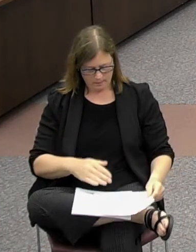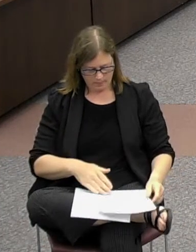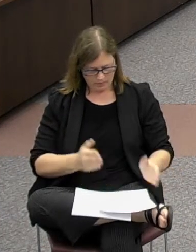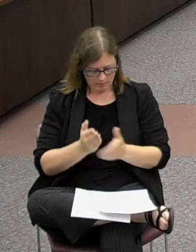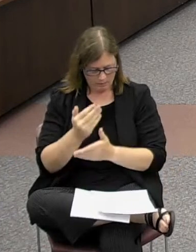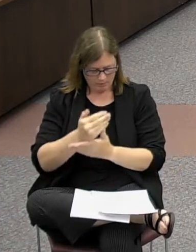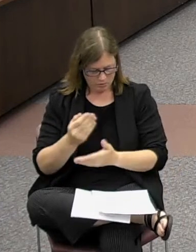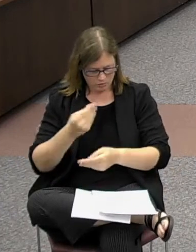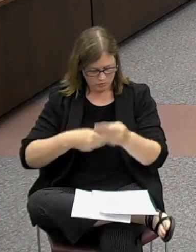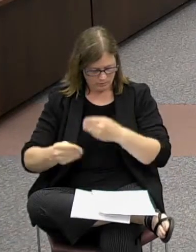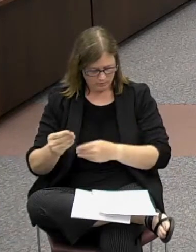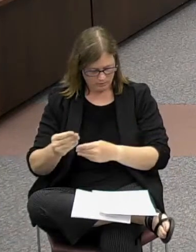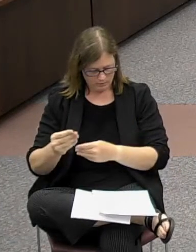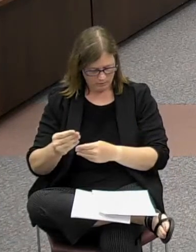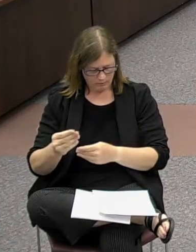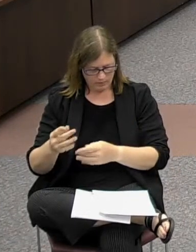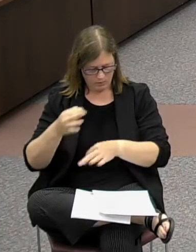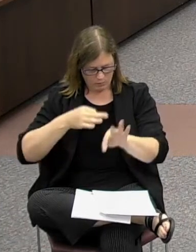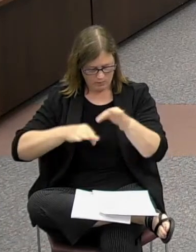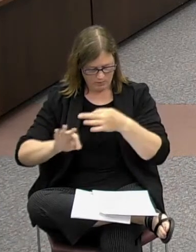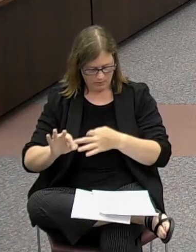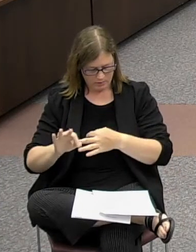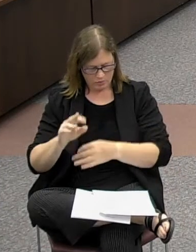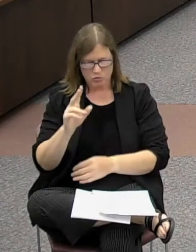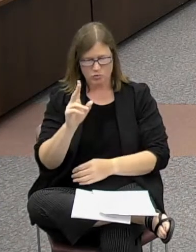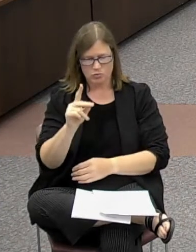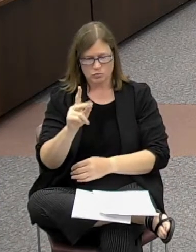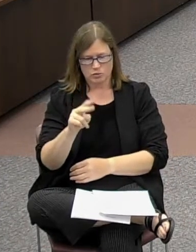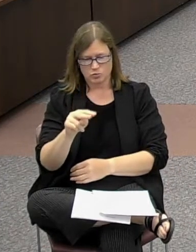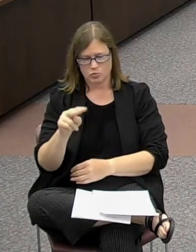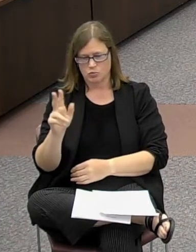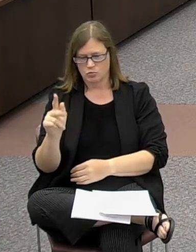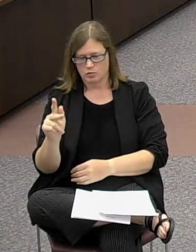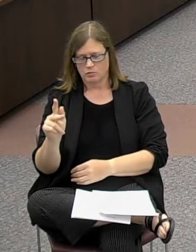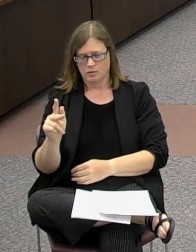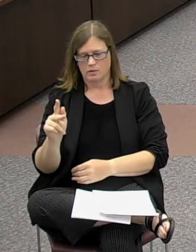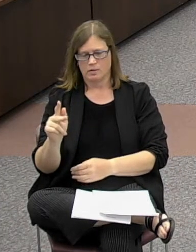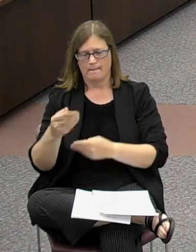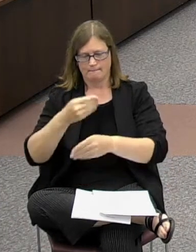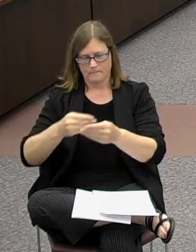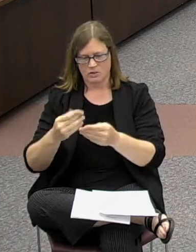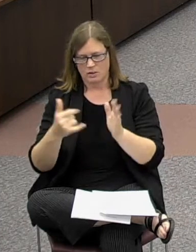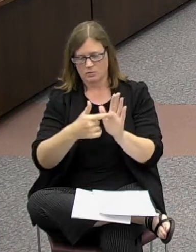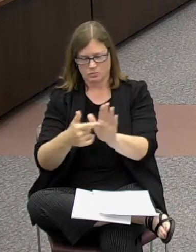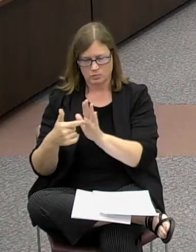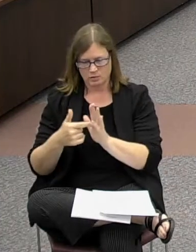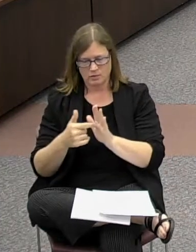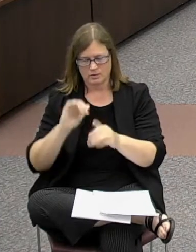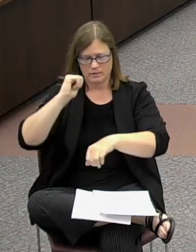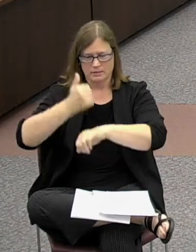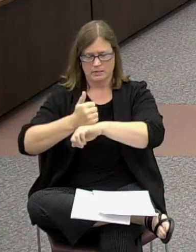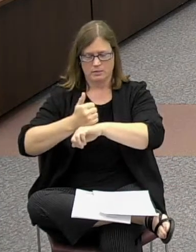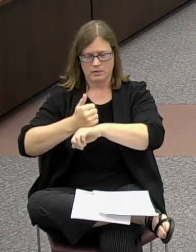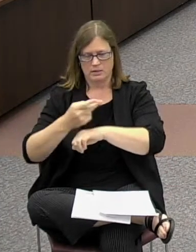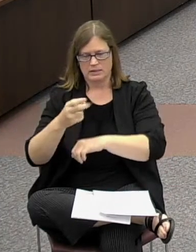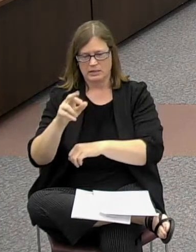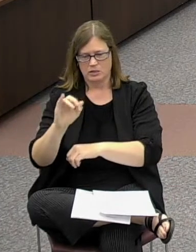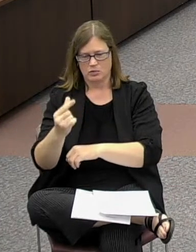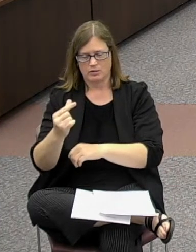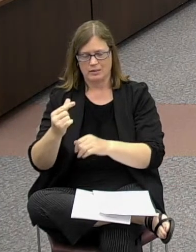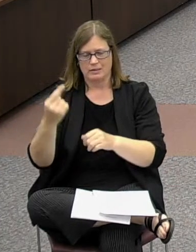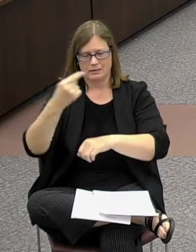placing of the 2022-2023 tentative budget on display. Establish our public hearing date and publish